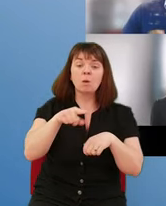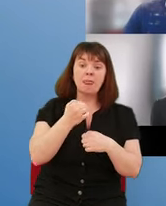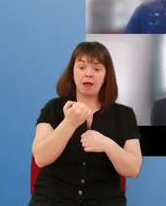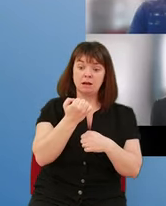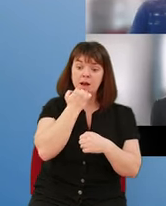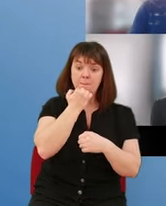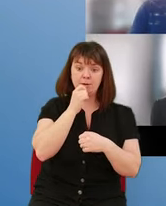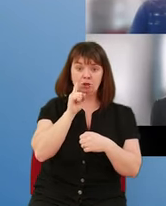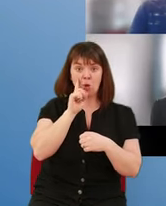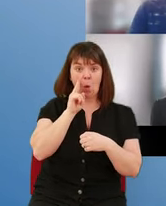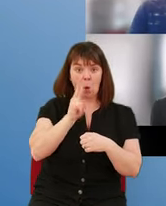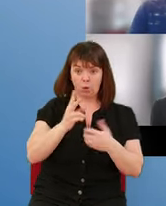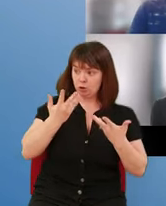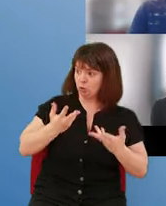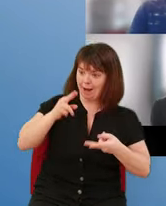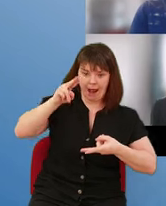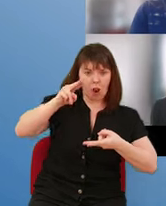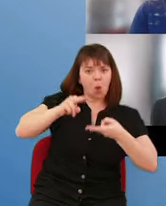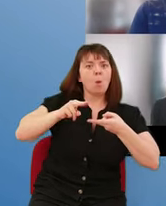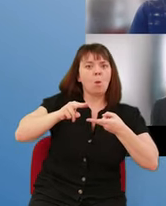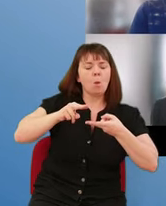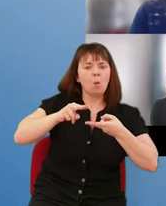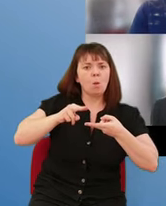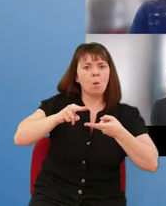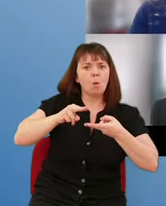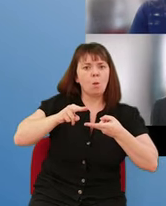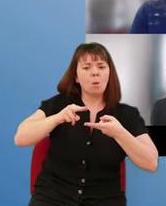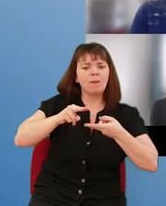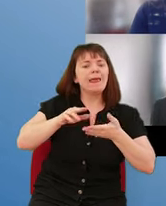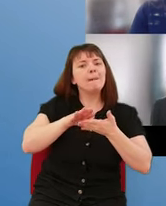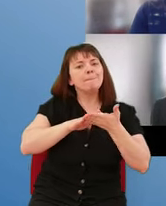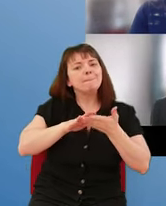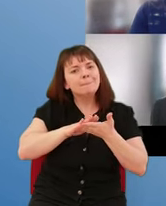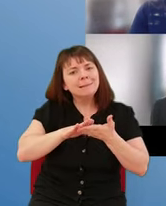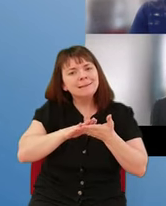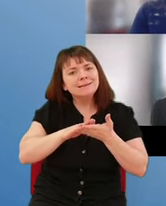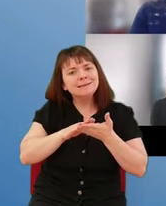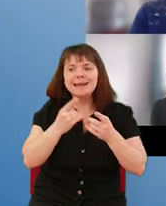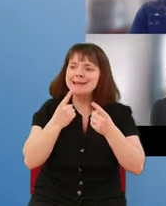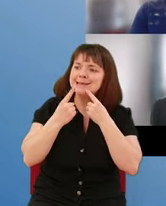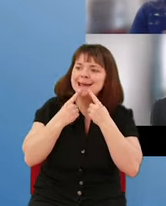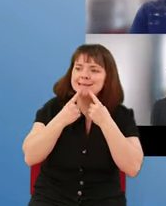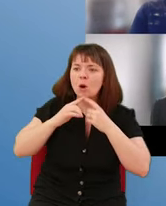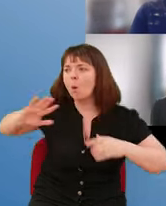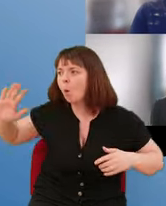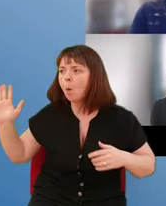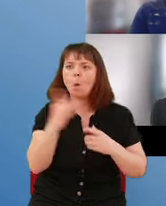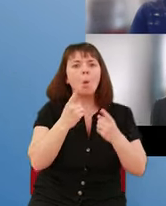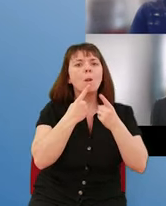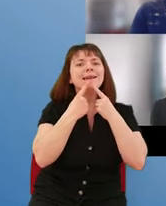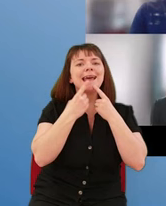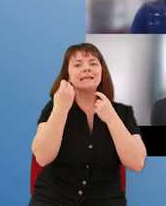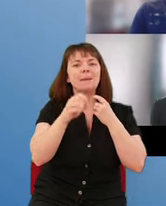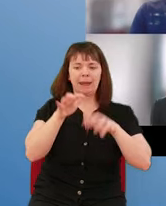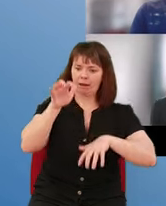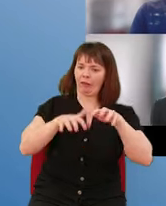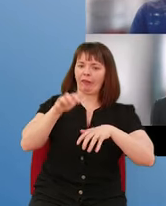all the data has been submitted, because I think there's a huge interest from the practices, because this is also